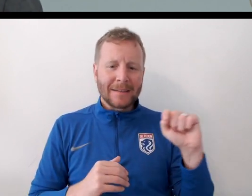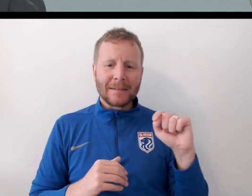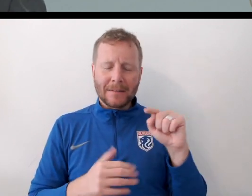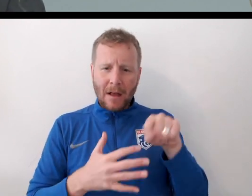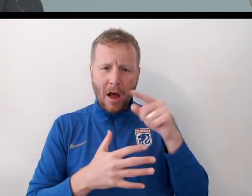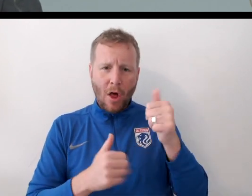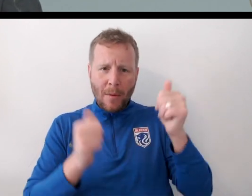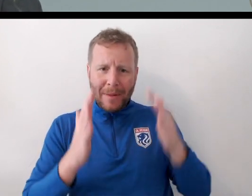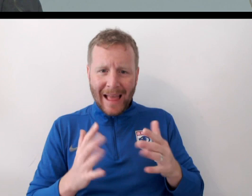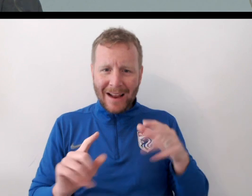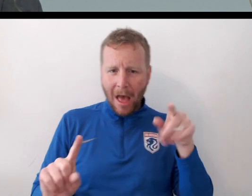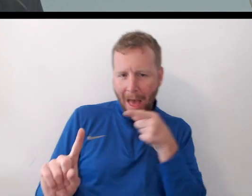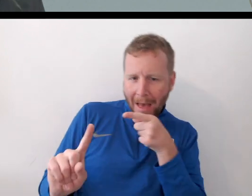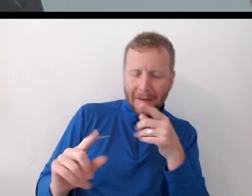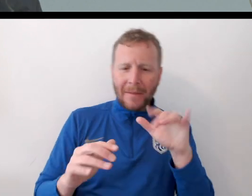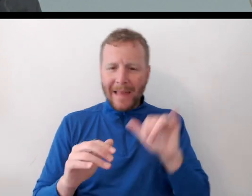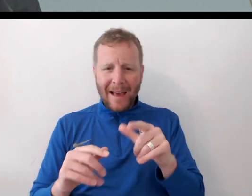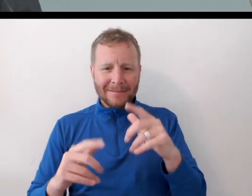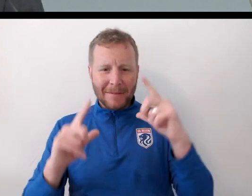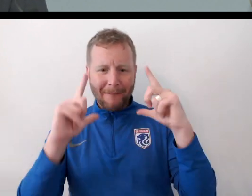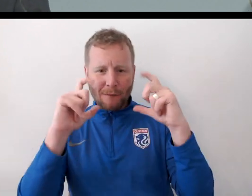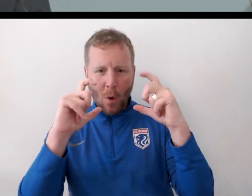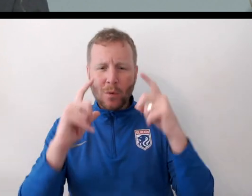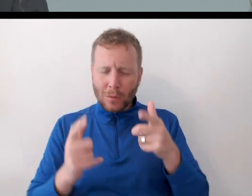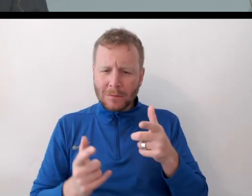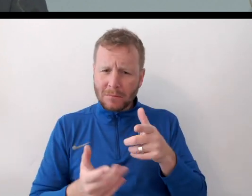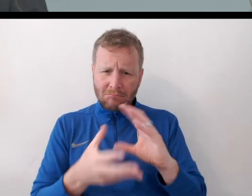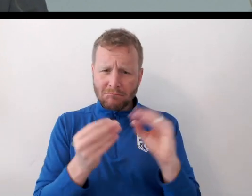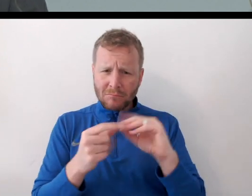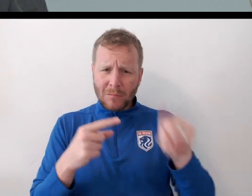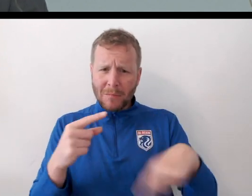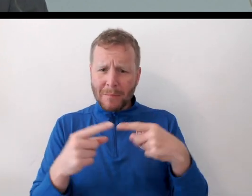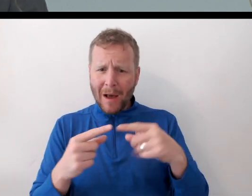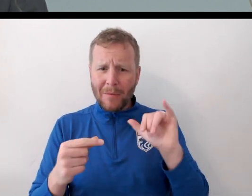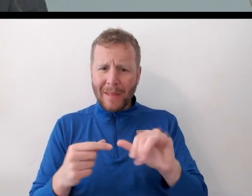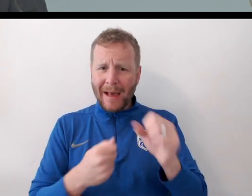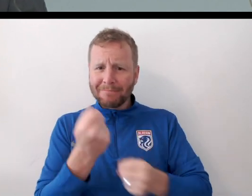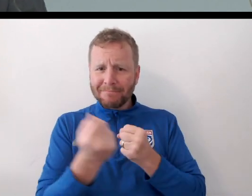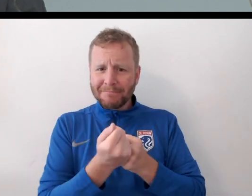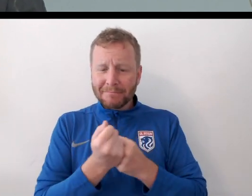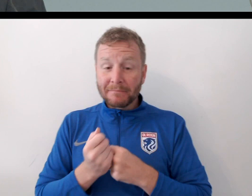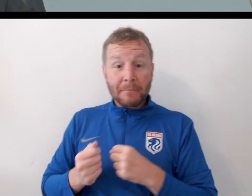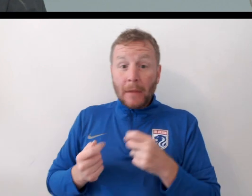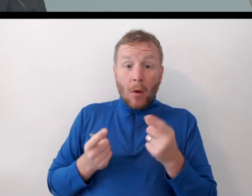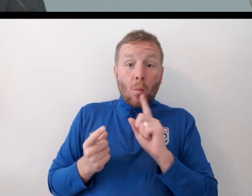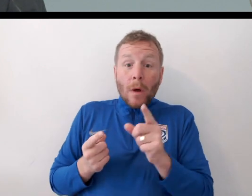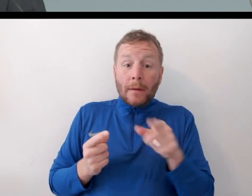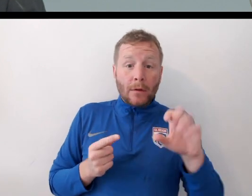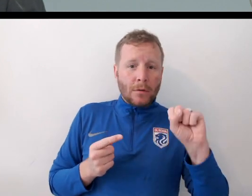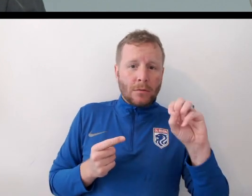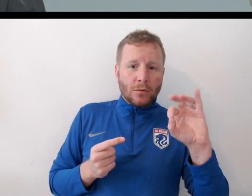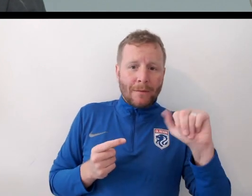then the other players are pointing at you, Lou. I was wondering if either you could just talk about how the coordination on that came about. It literally happened